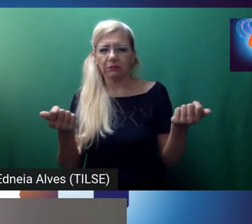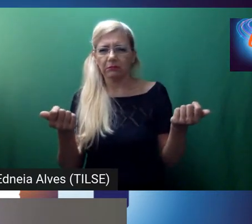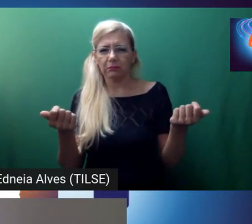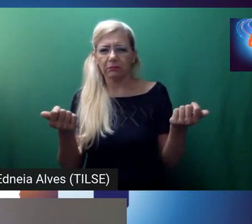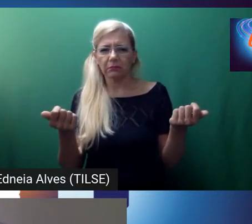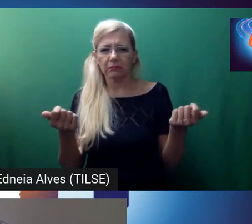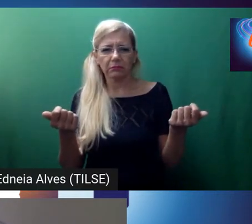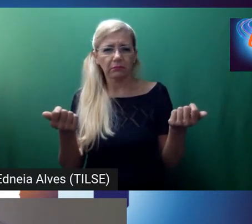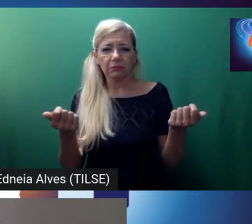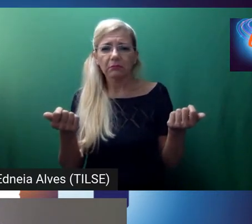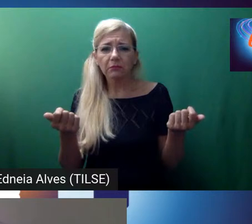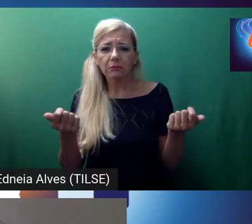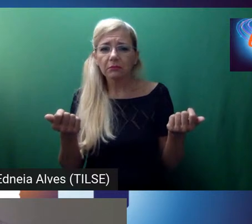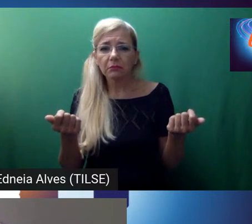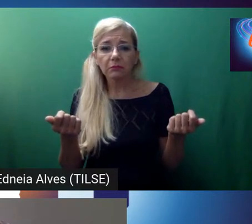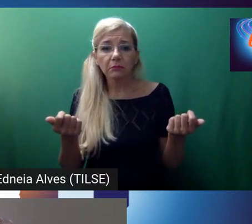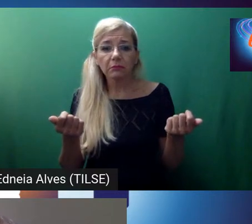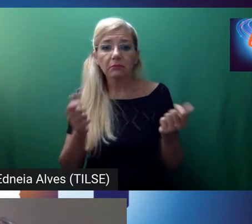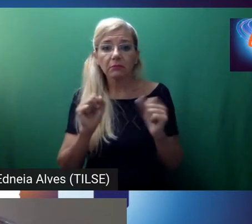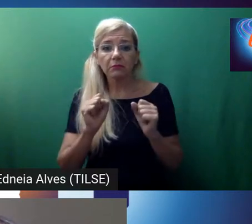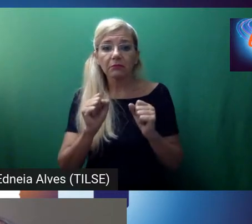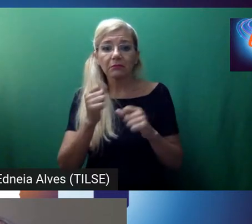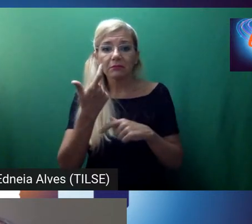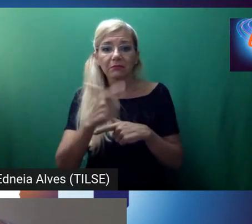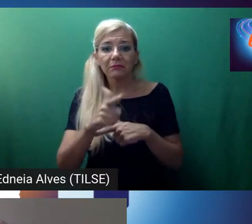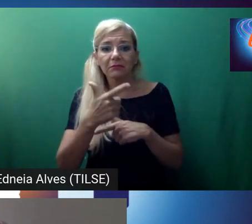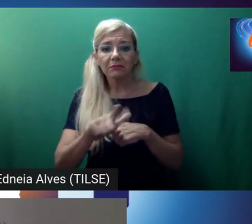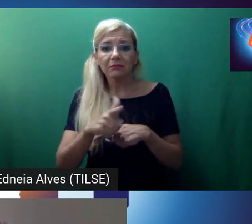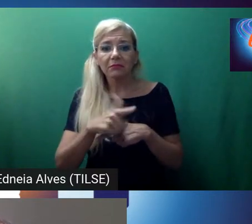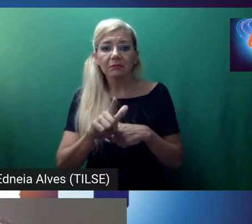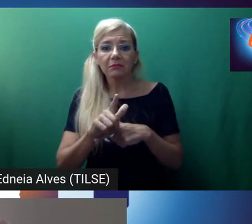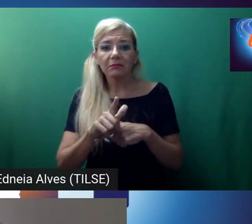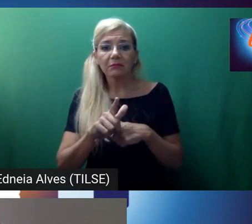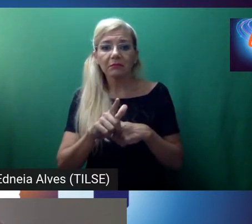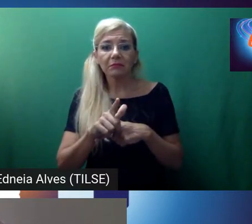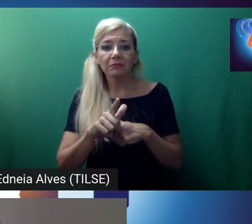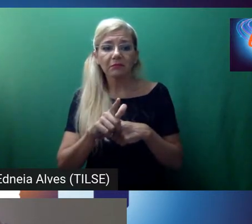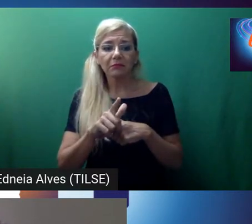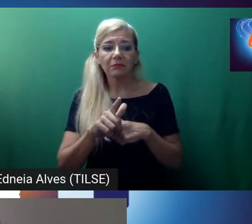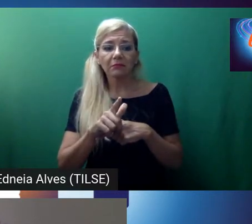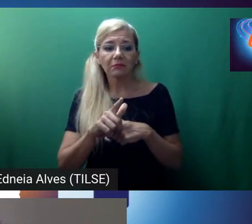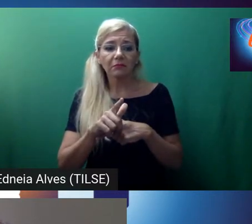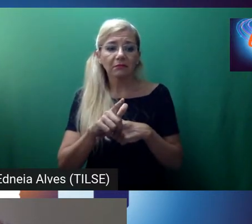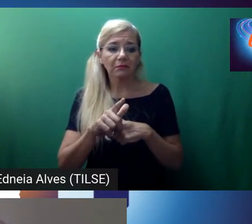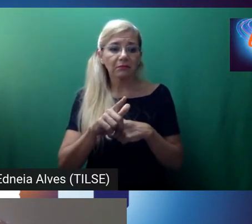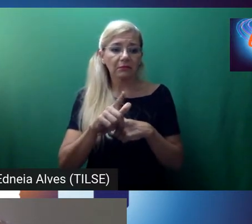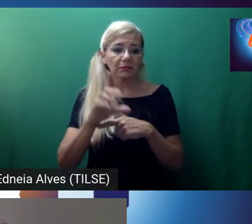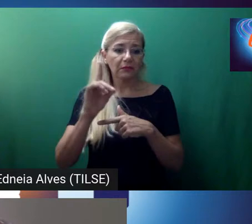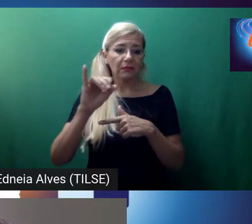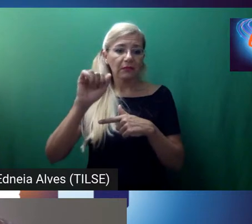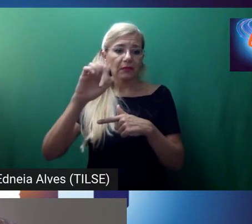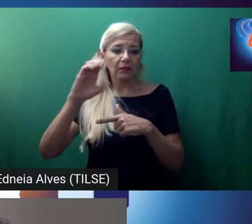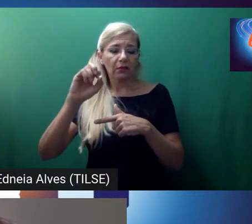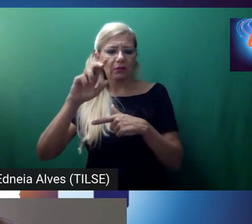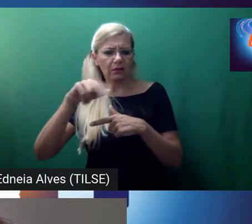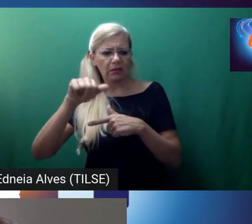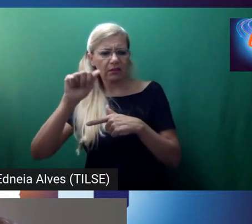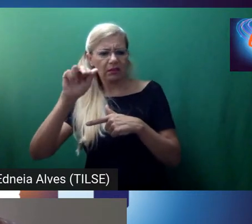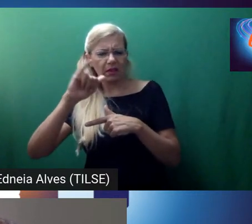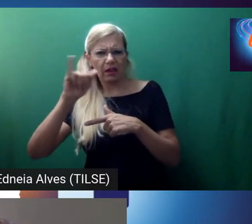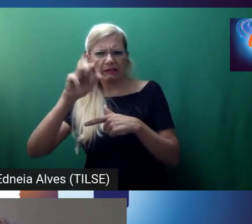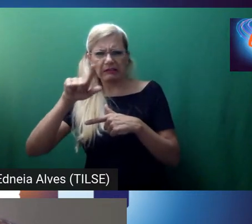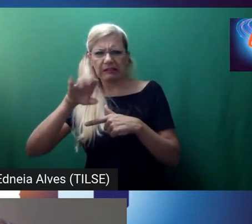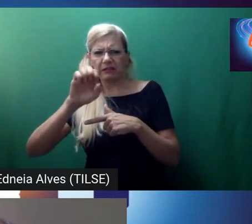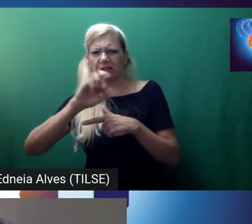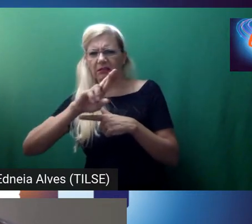Would you like me to repeat the comment? Yeah, yes. She says that decolonizing the mind can be a hard task, and it depends on the kind of education